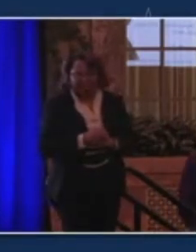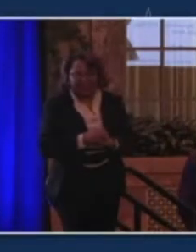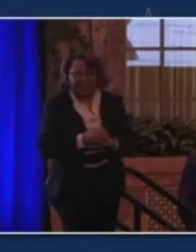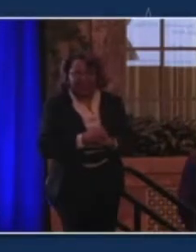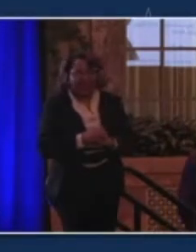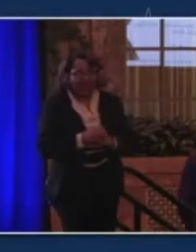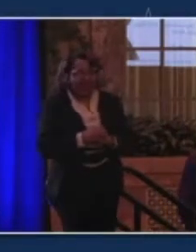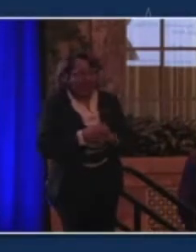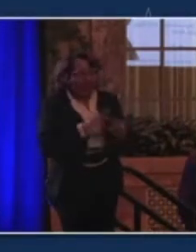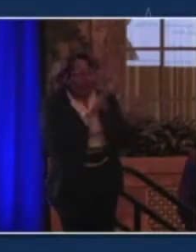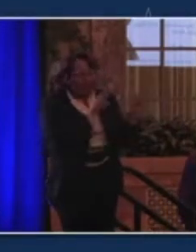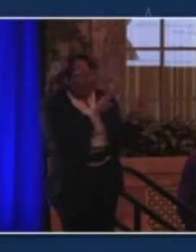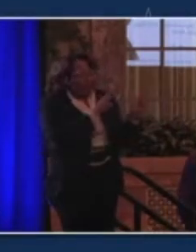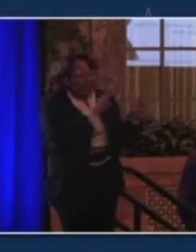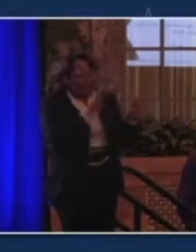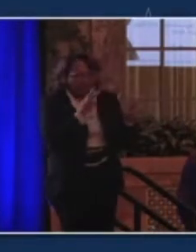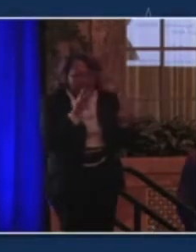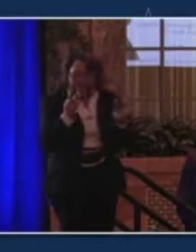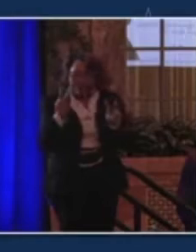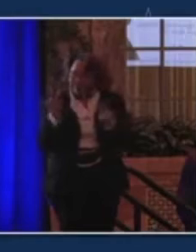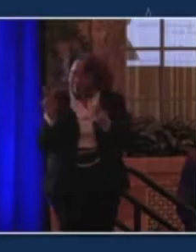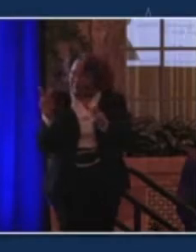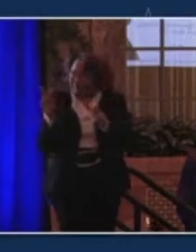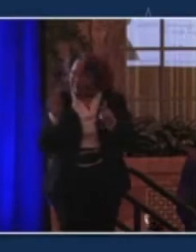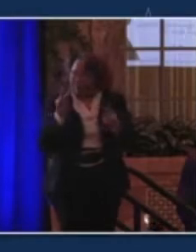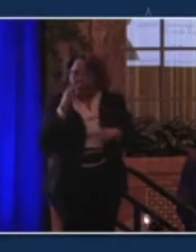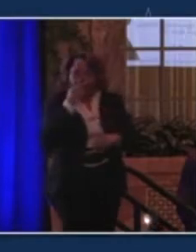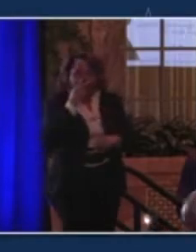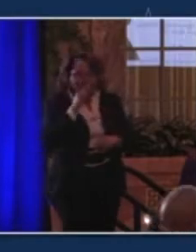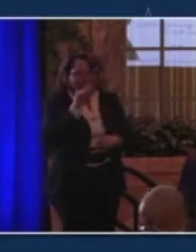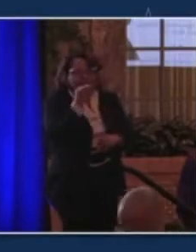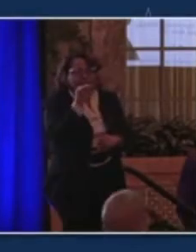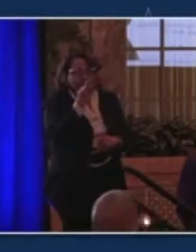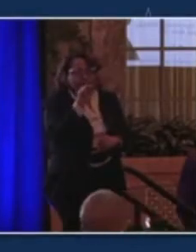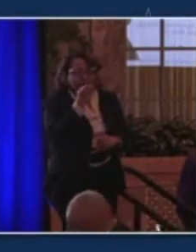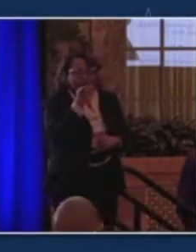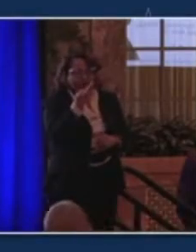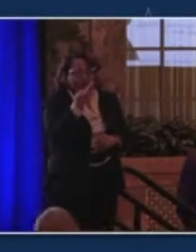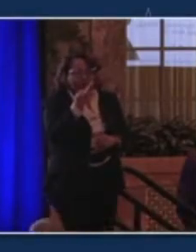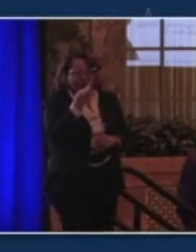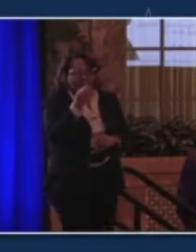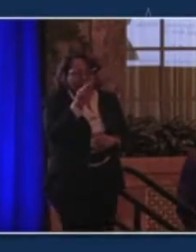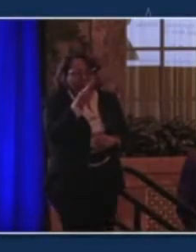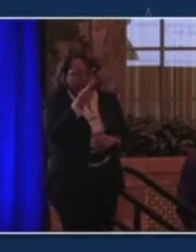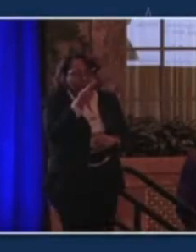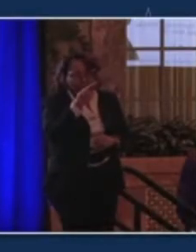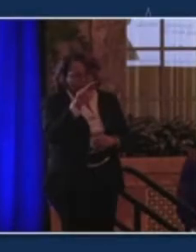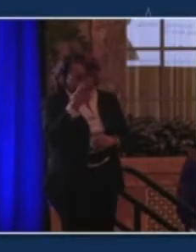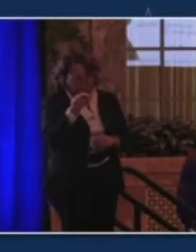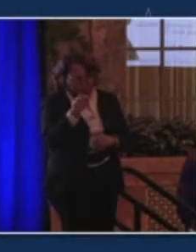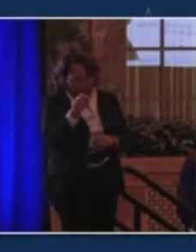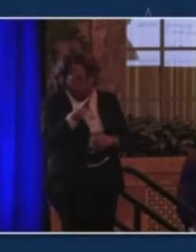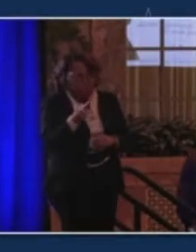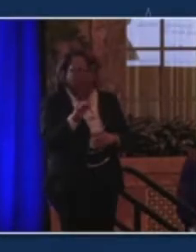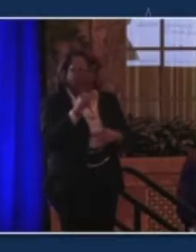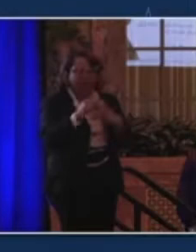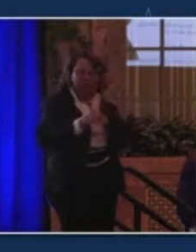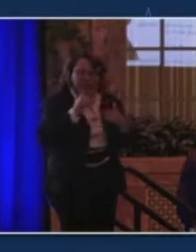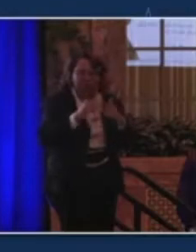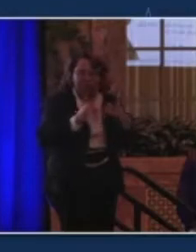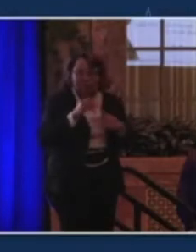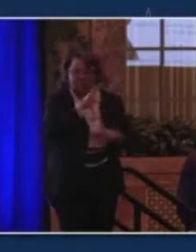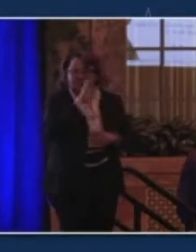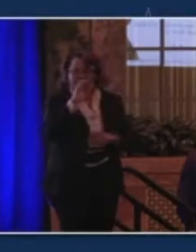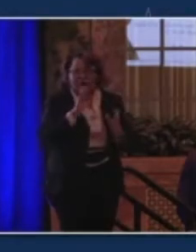I look out on this audience and I see trailblazers of progressive Chicago, good government